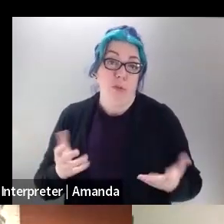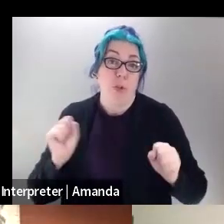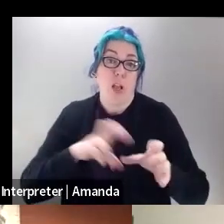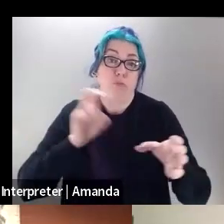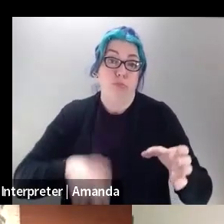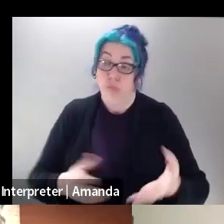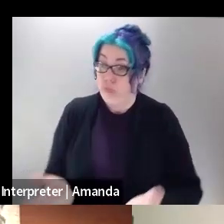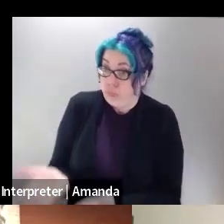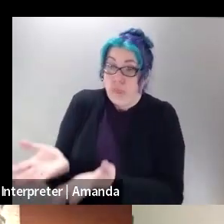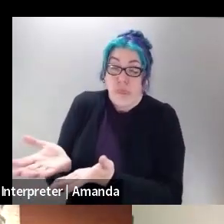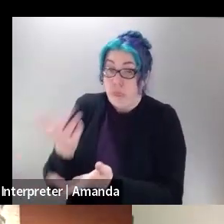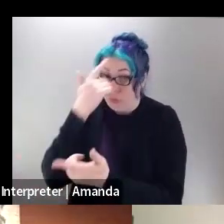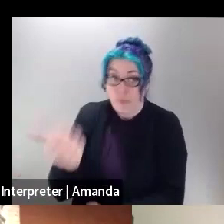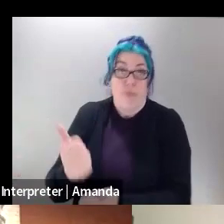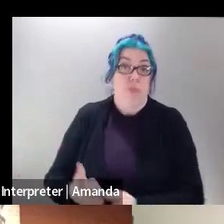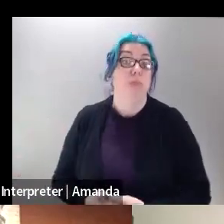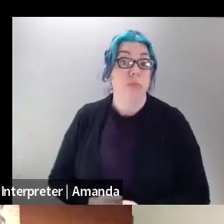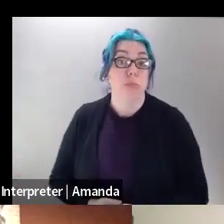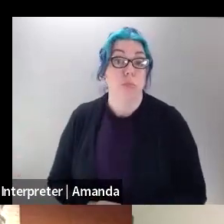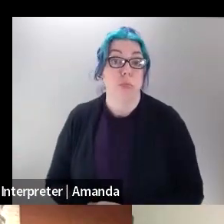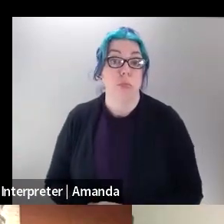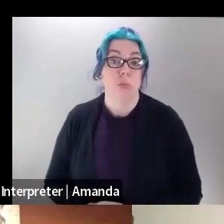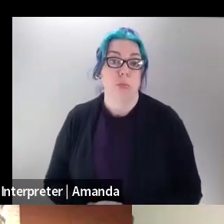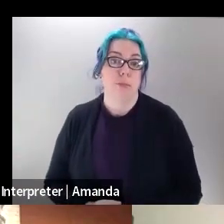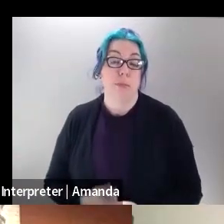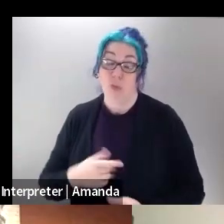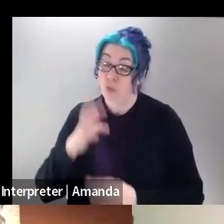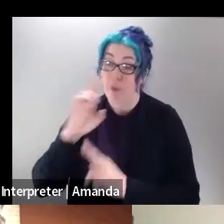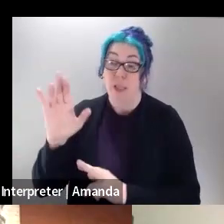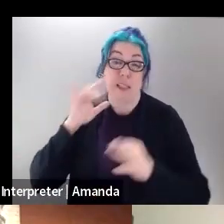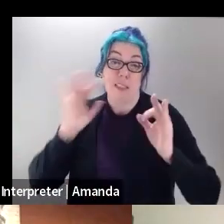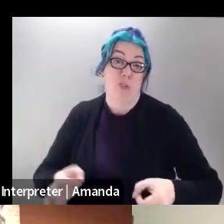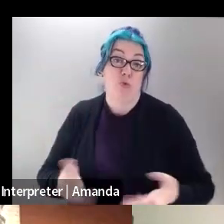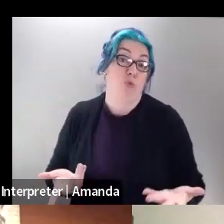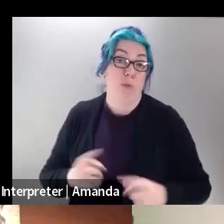it, but yeah, those are end of thought.